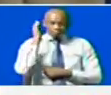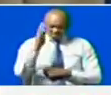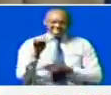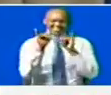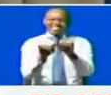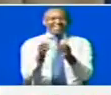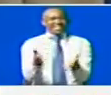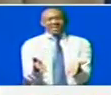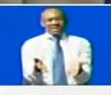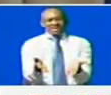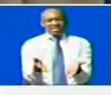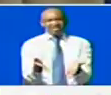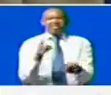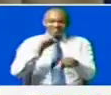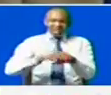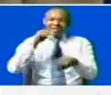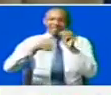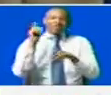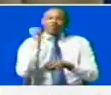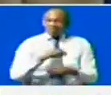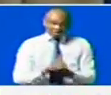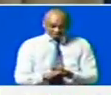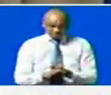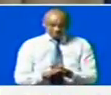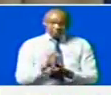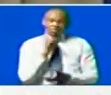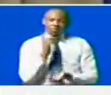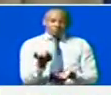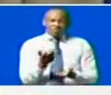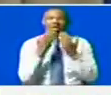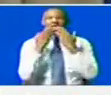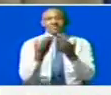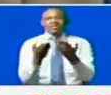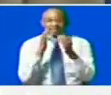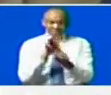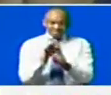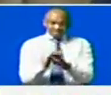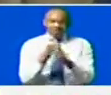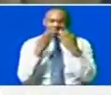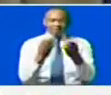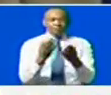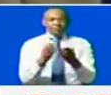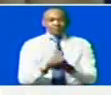itakuwepo baada ya uchaguzi wa kesho. Asanteni sana. Thank you